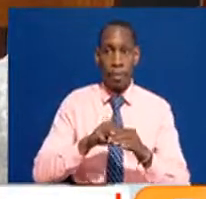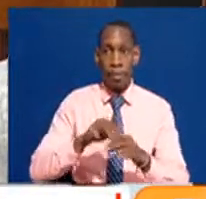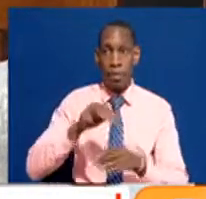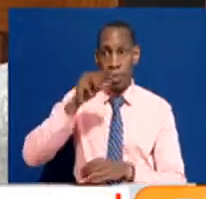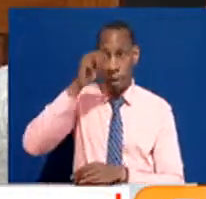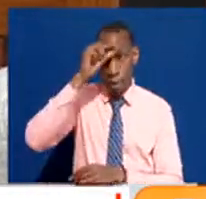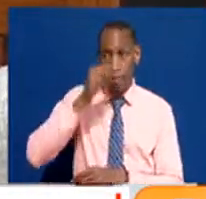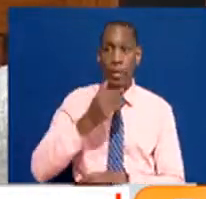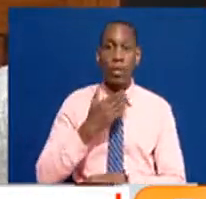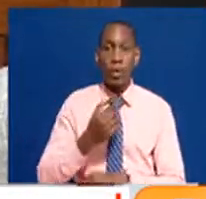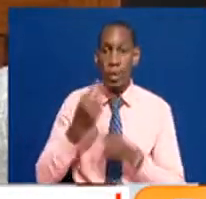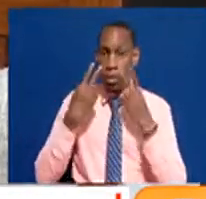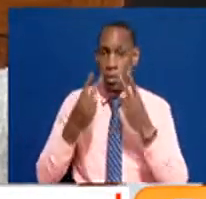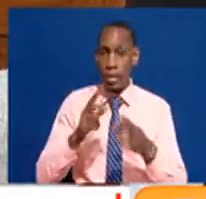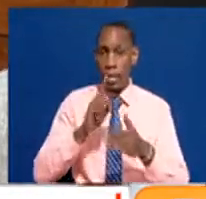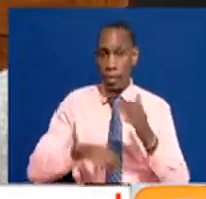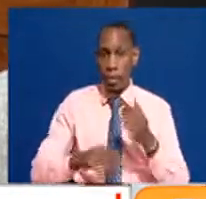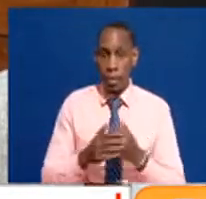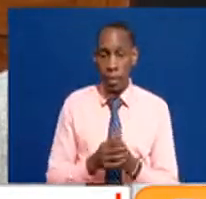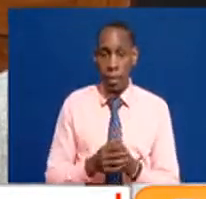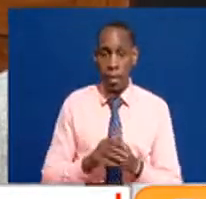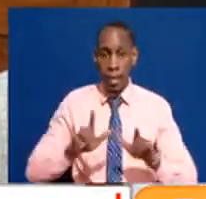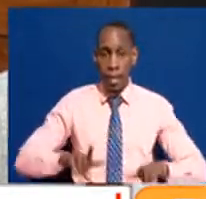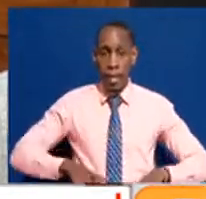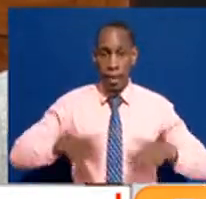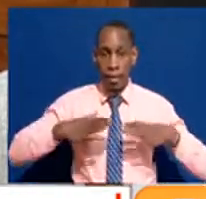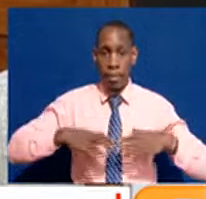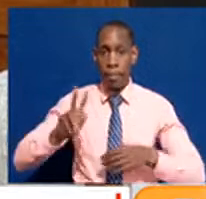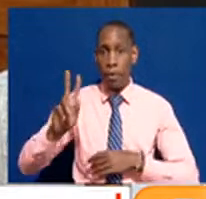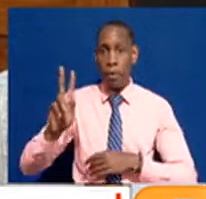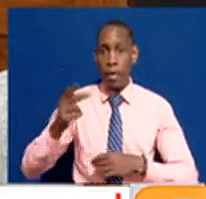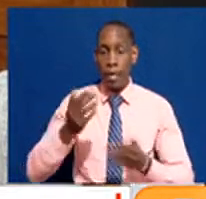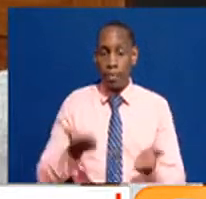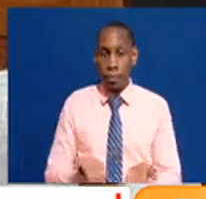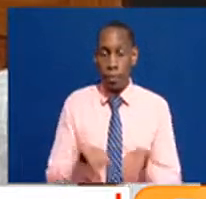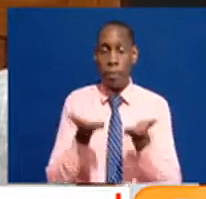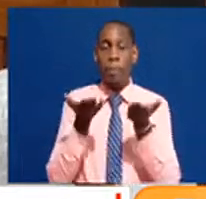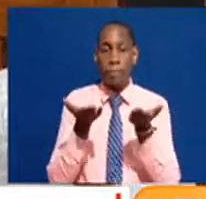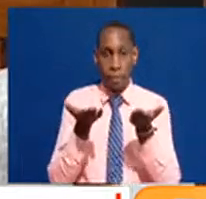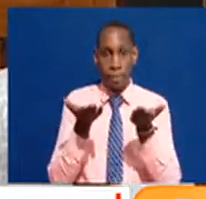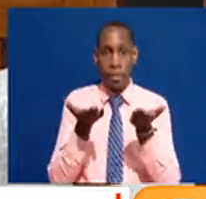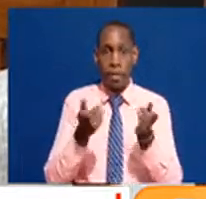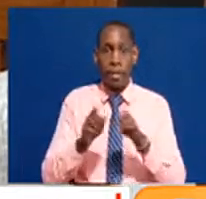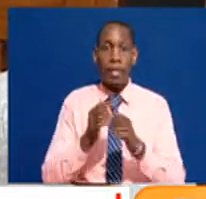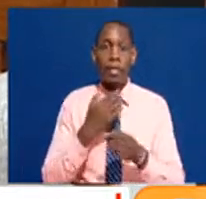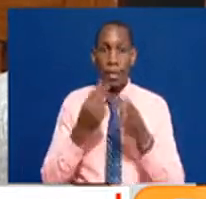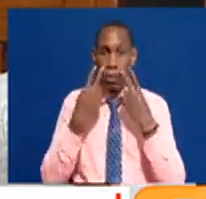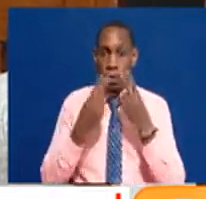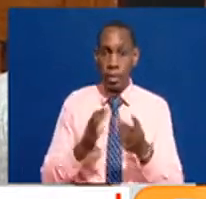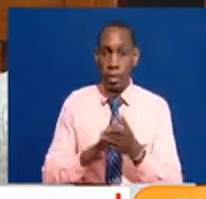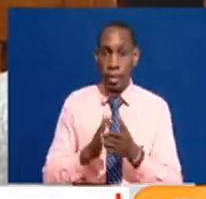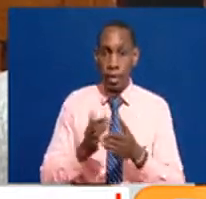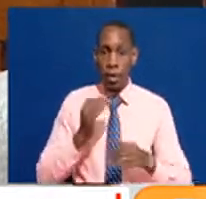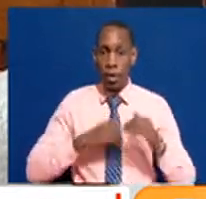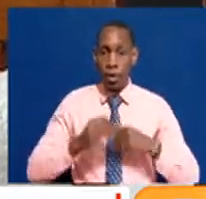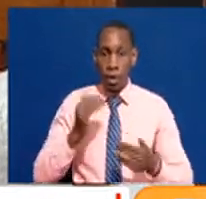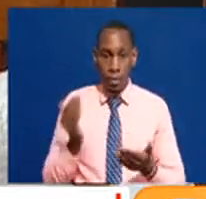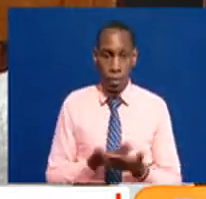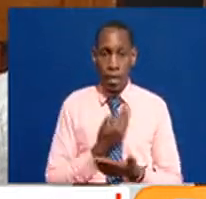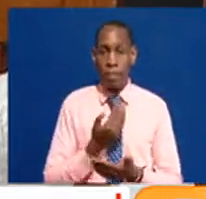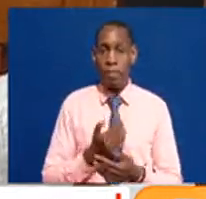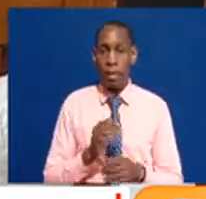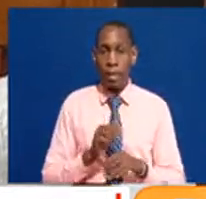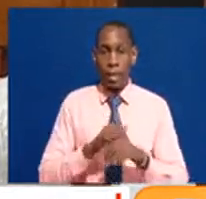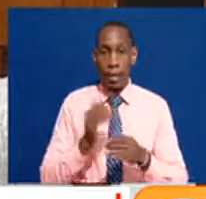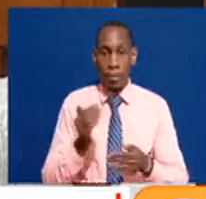government, what we want to see is the lives of the people of Kenya improved. And we want to see an end to corruption, because when you